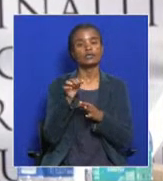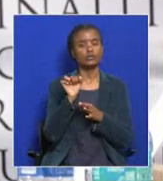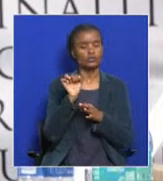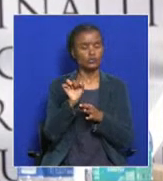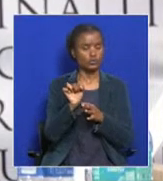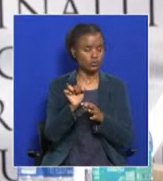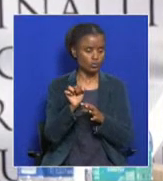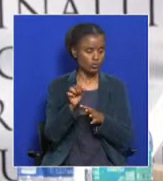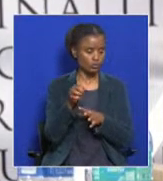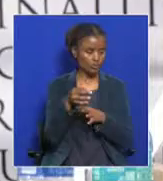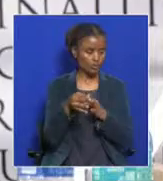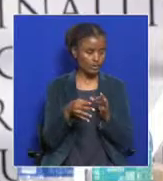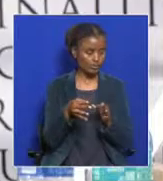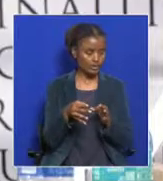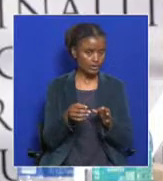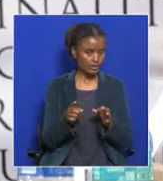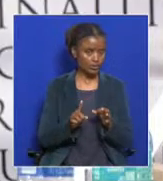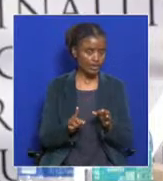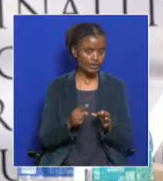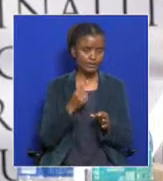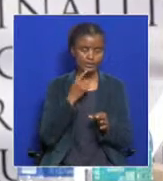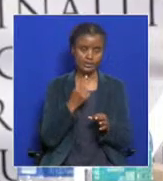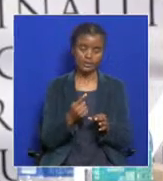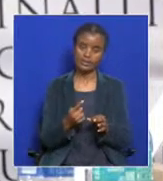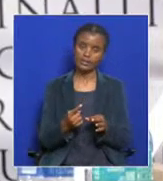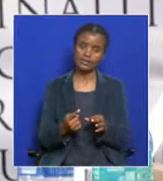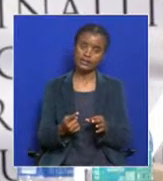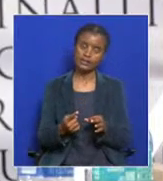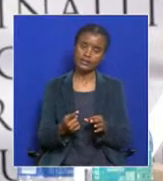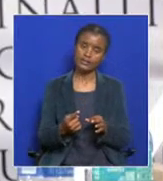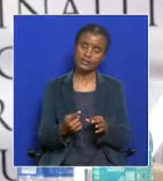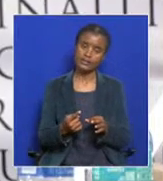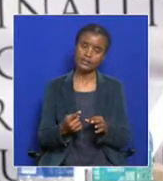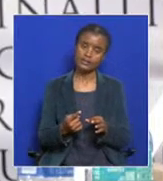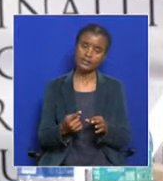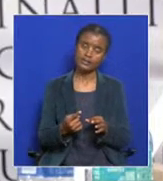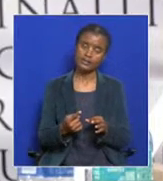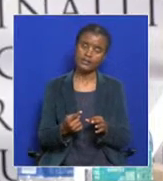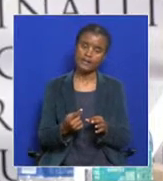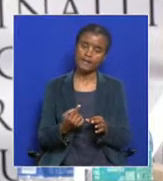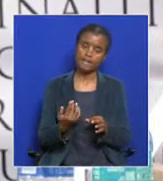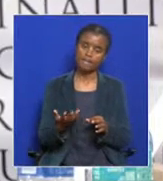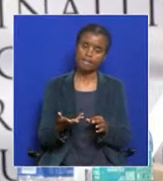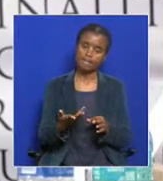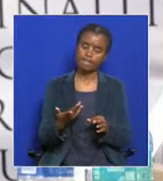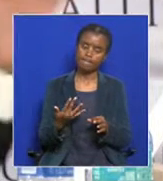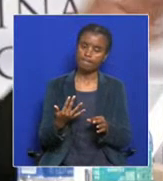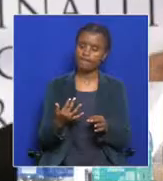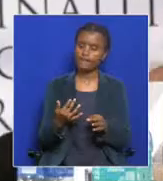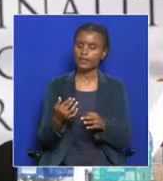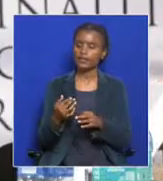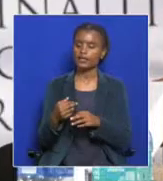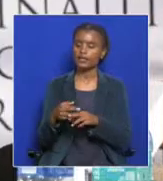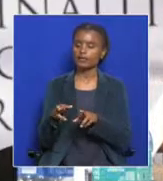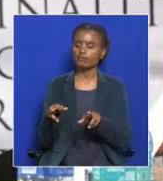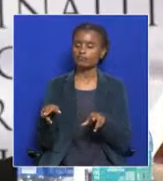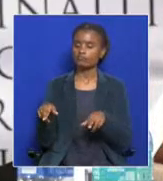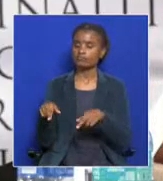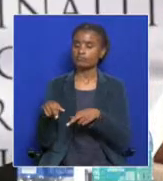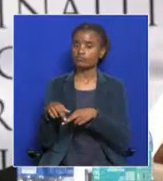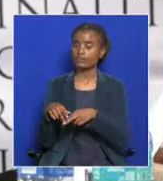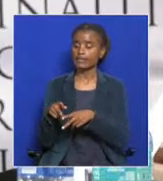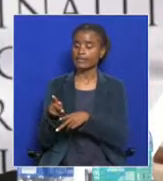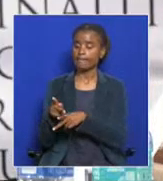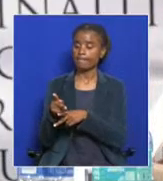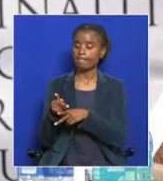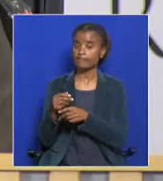because of lack or absence of storage capacity, you stored at DPCI Port